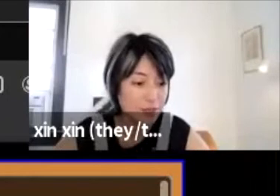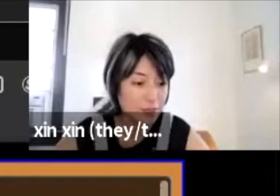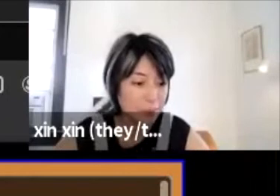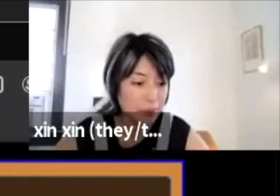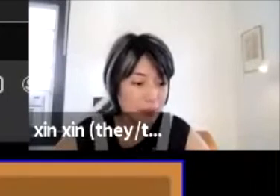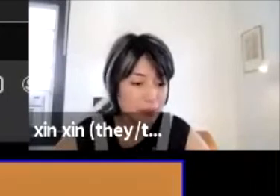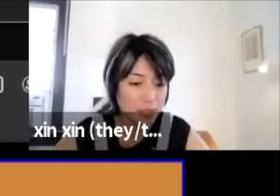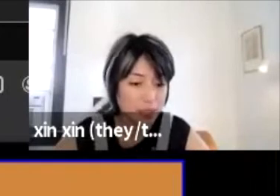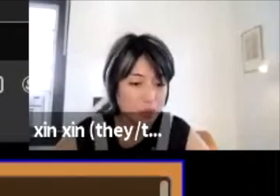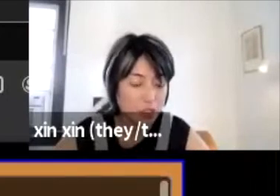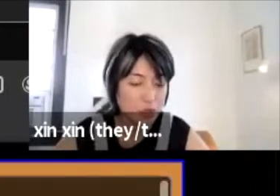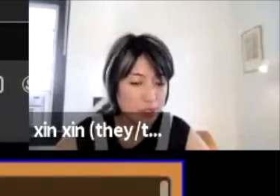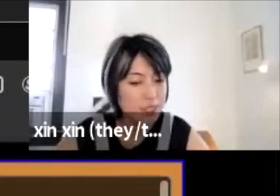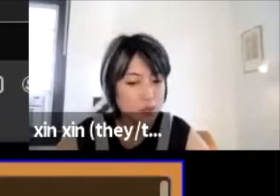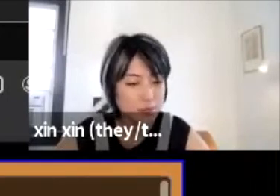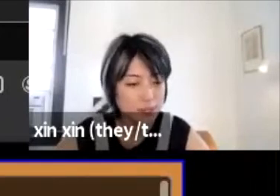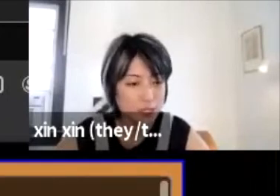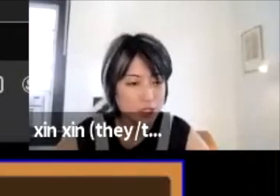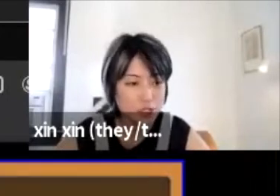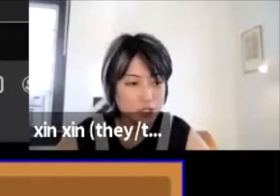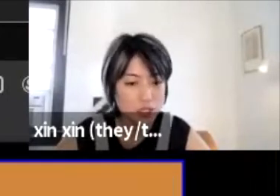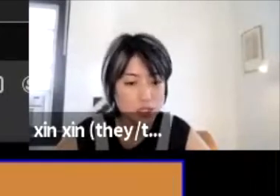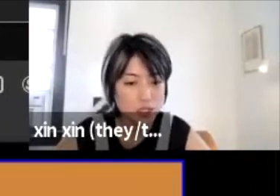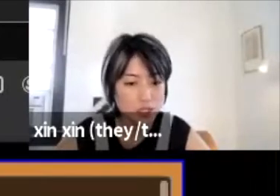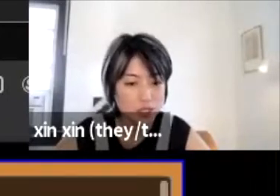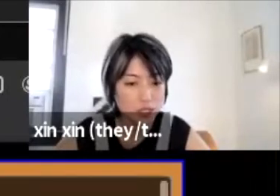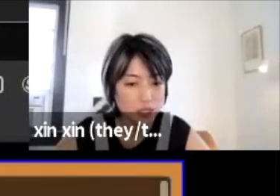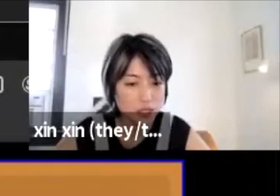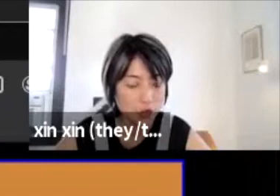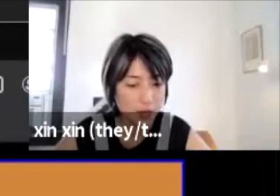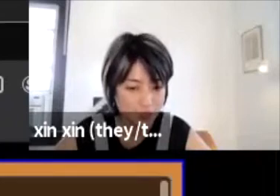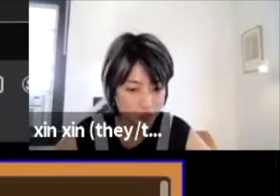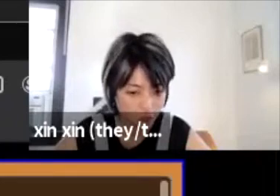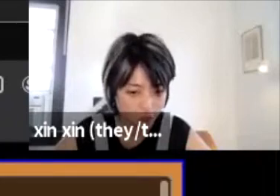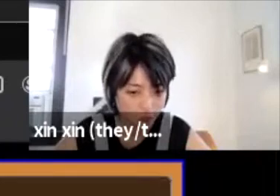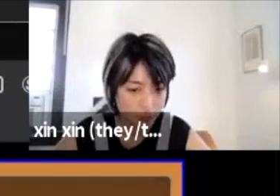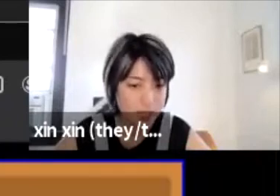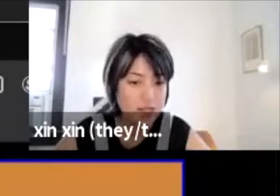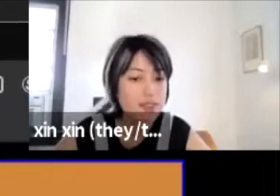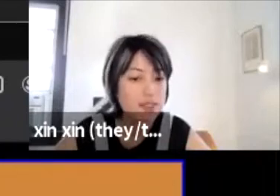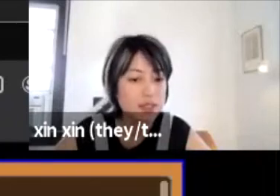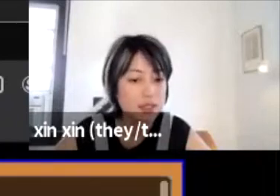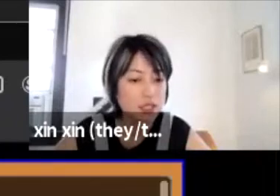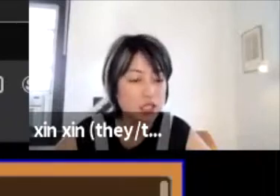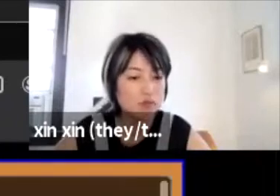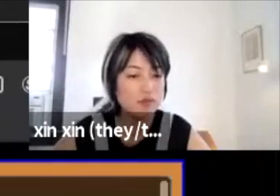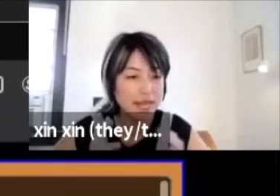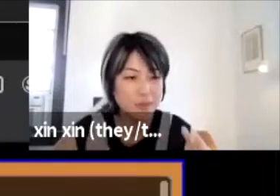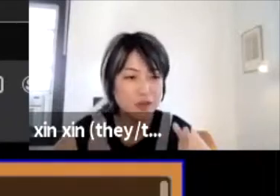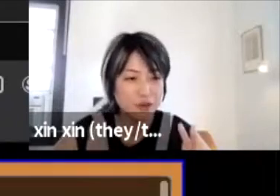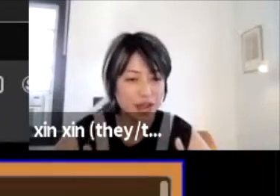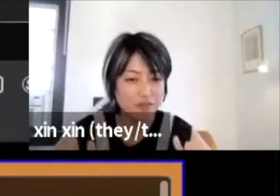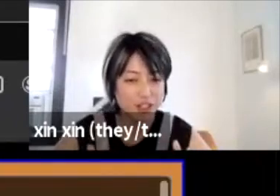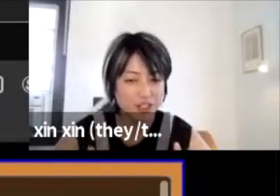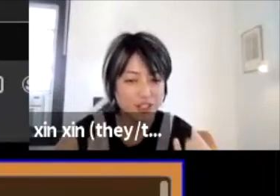left. If you want to reply to a message, all you have to do is